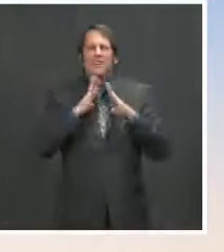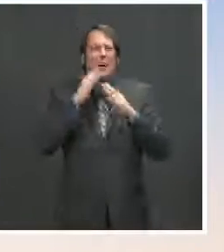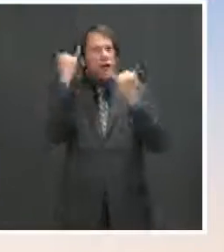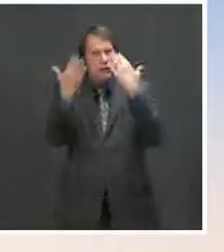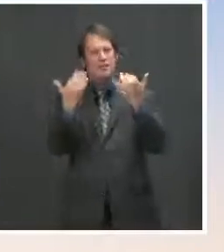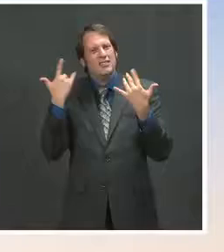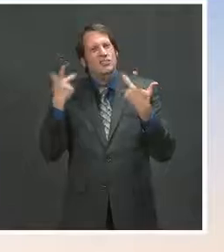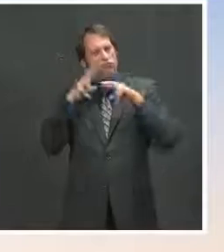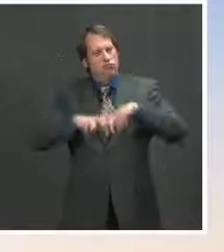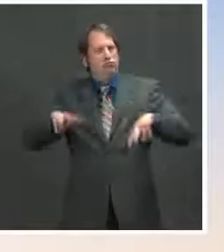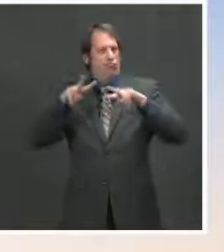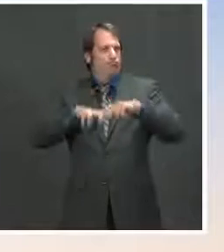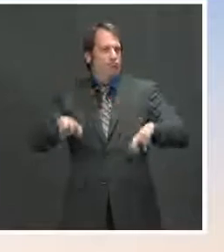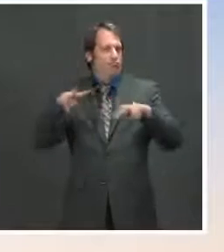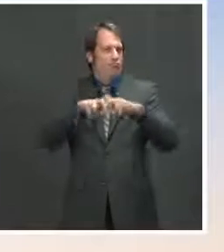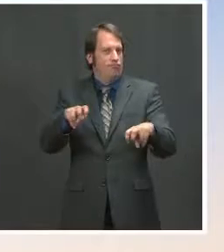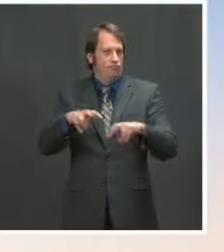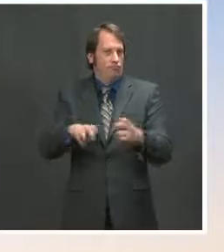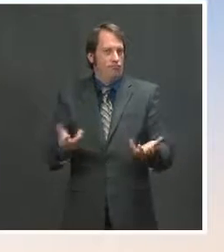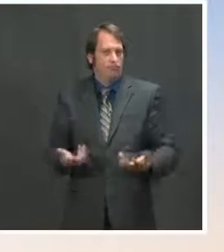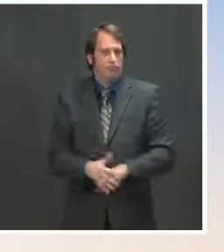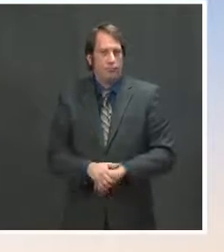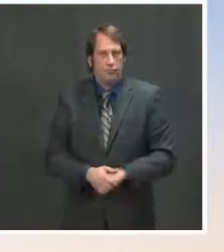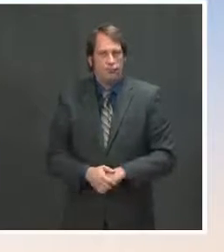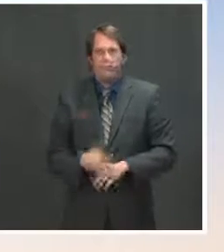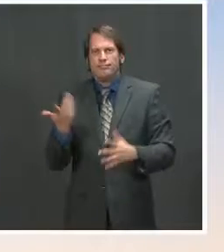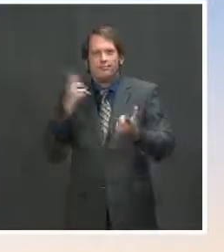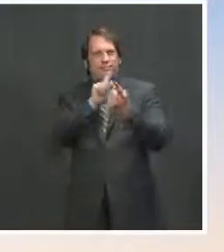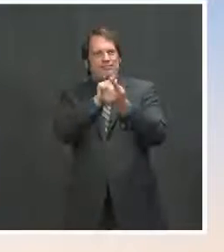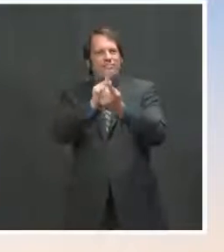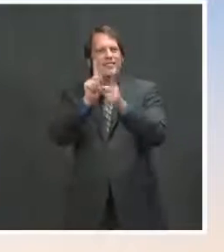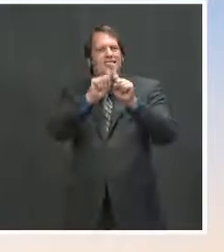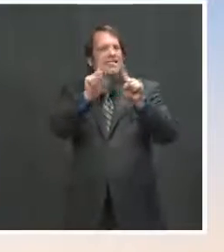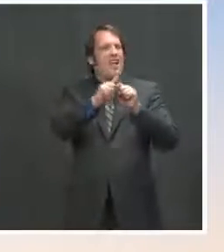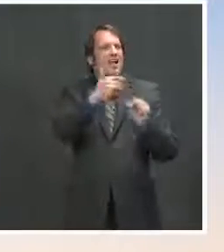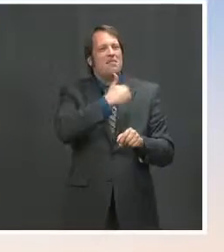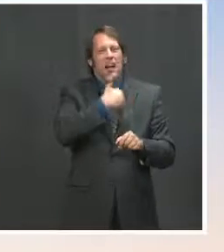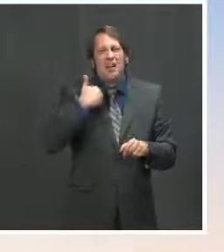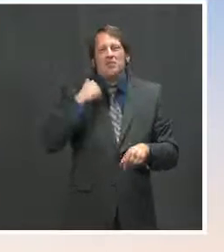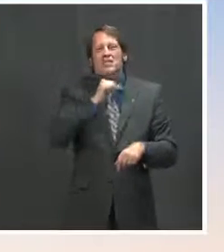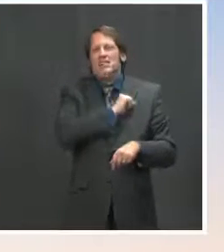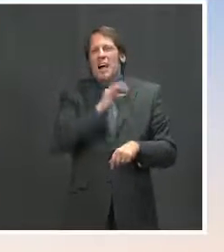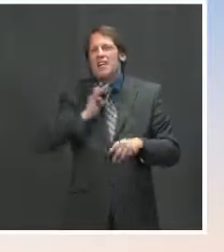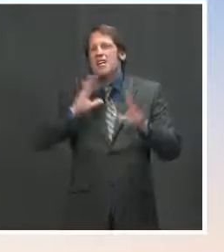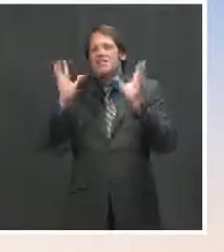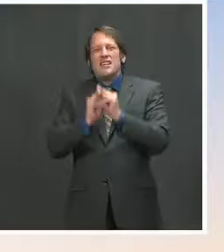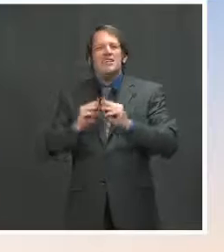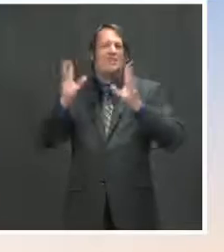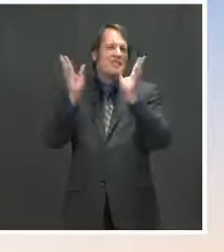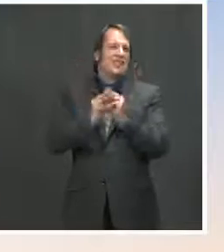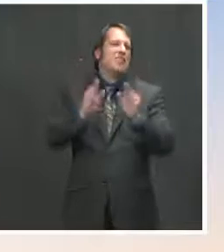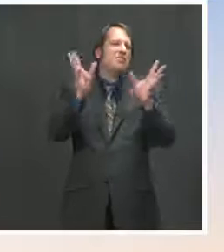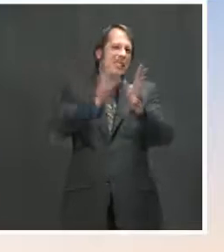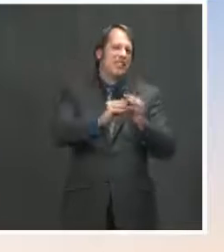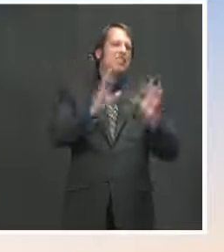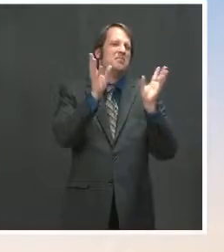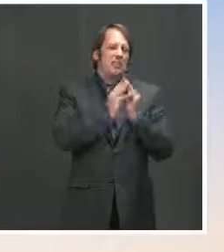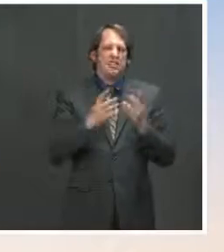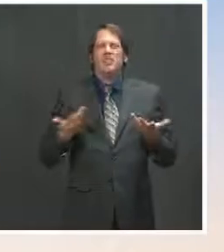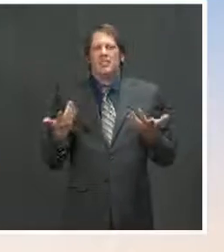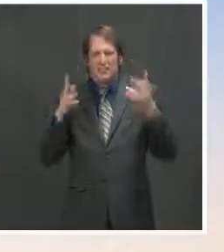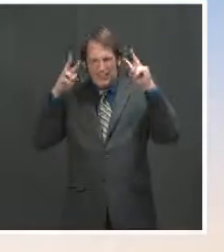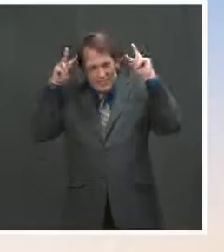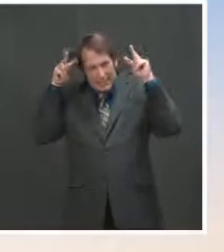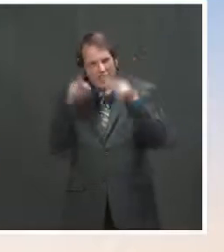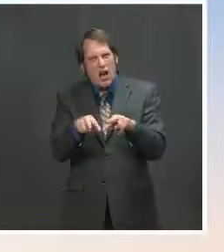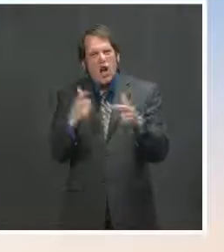Congress where members are meeting, staffs are meeting, committee staff are meeting to discuss what's possible, where there's agreement. We